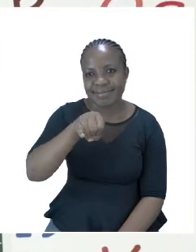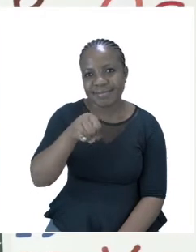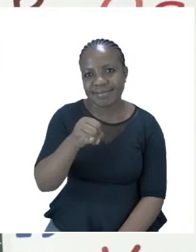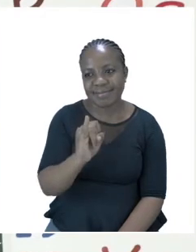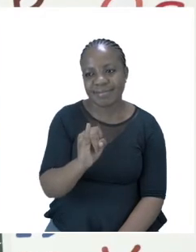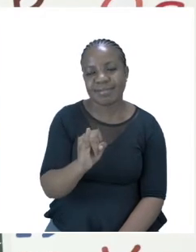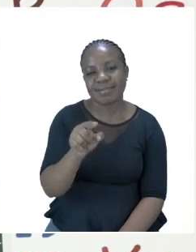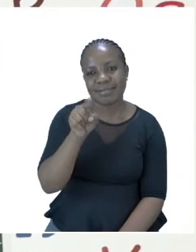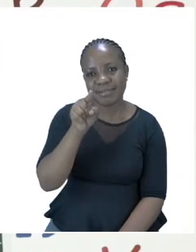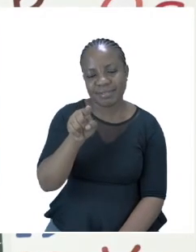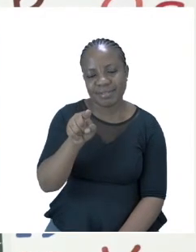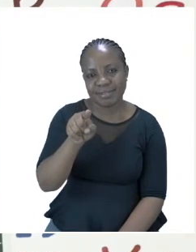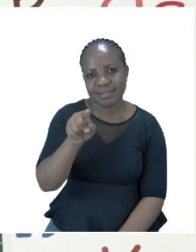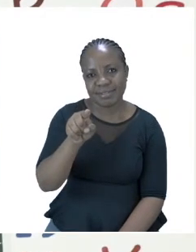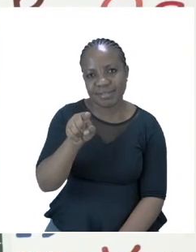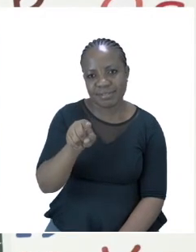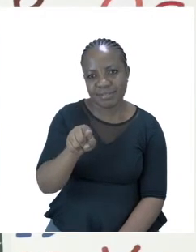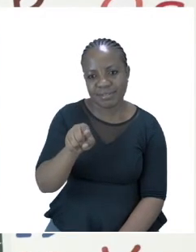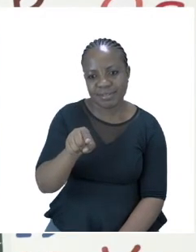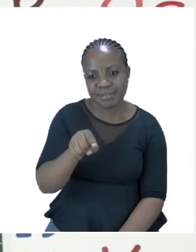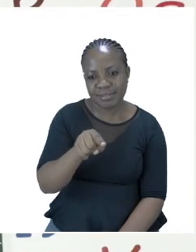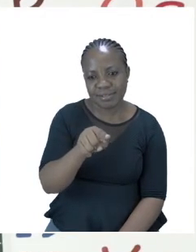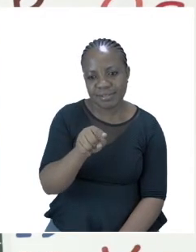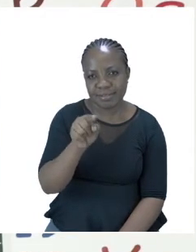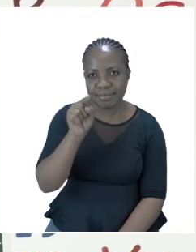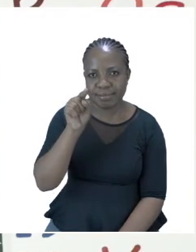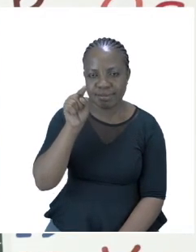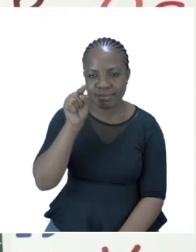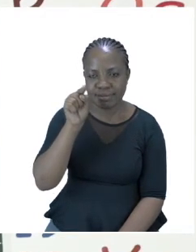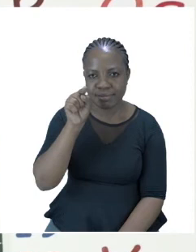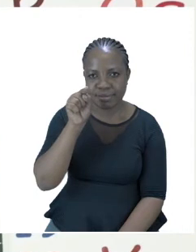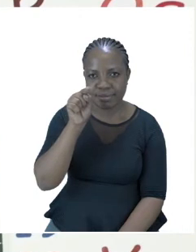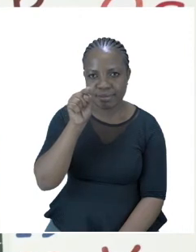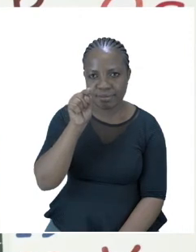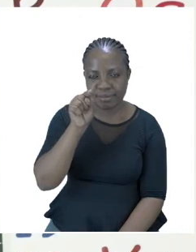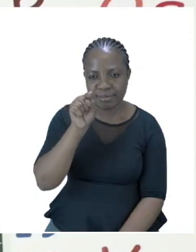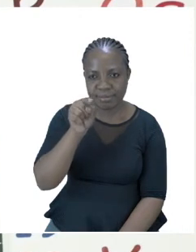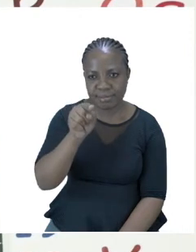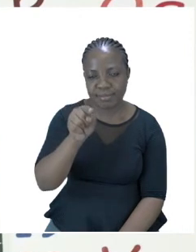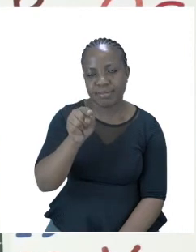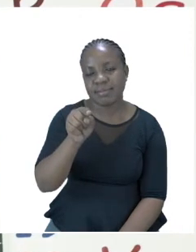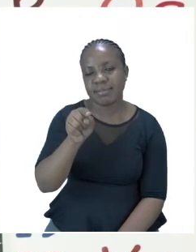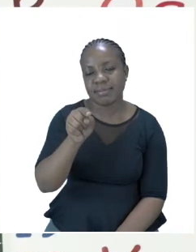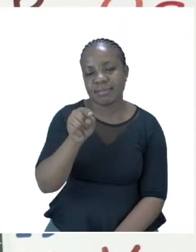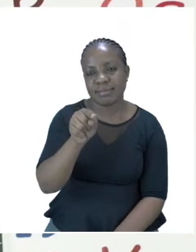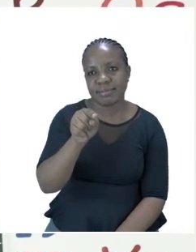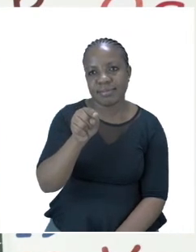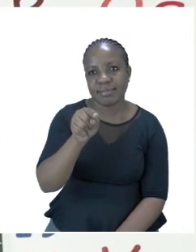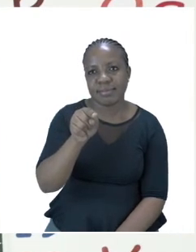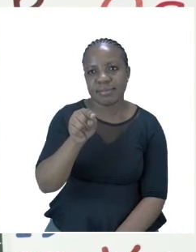we say down and round. And he also has